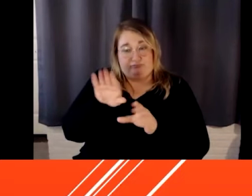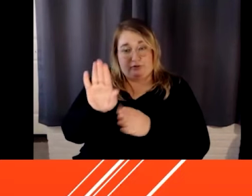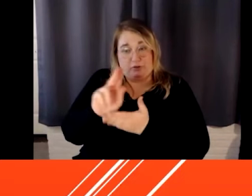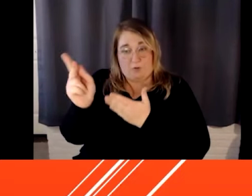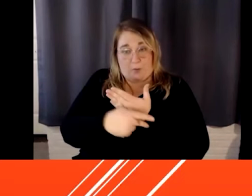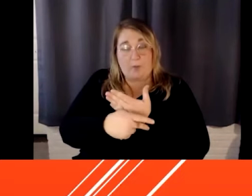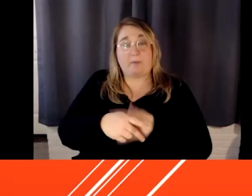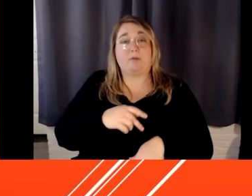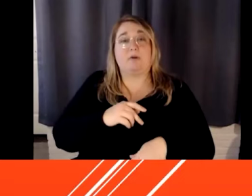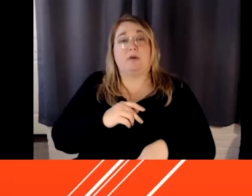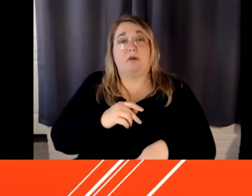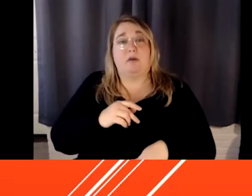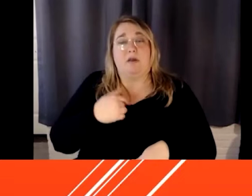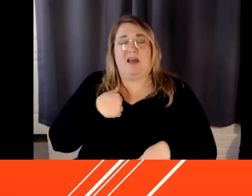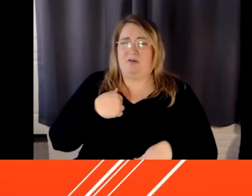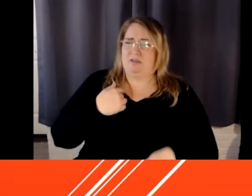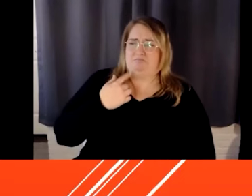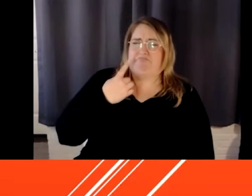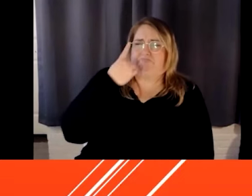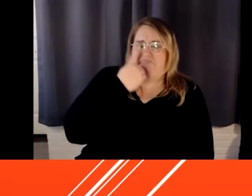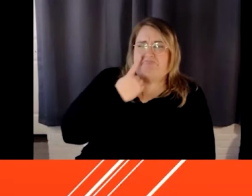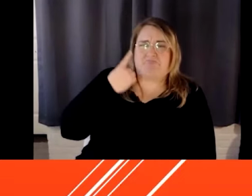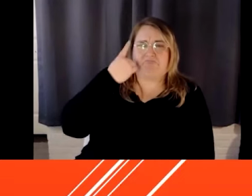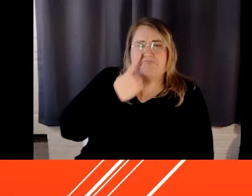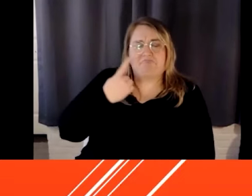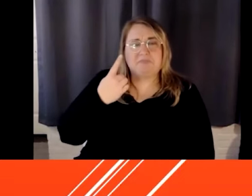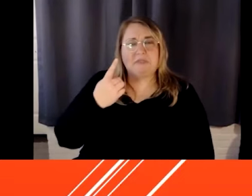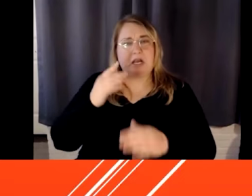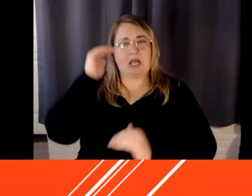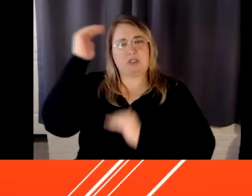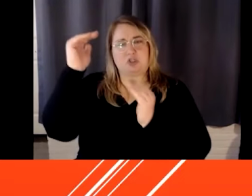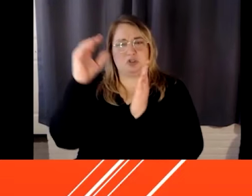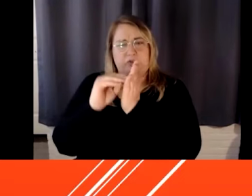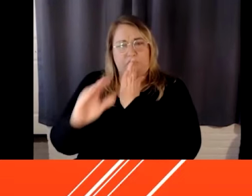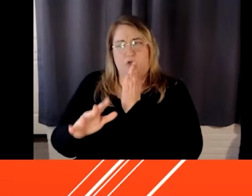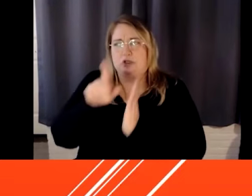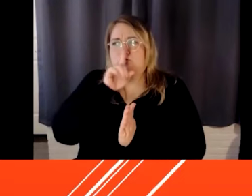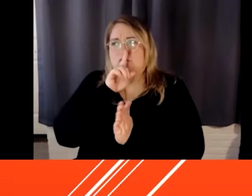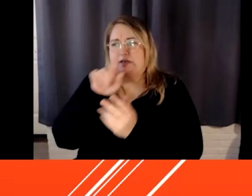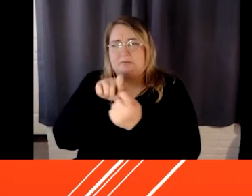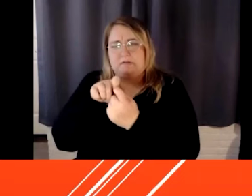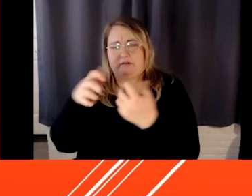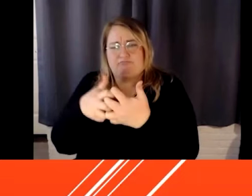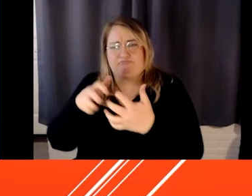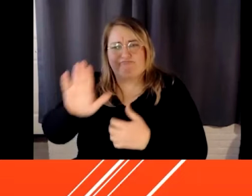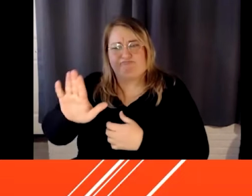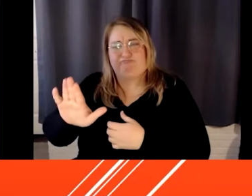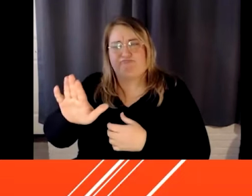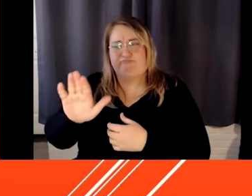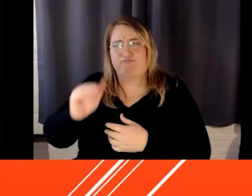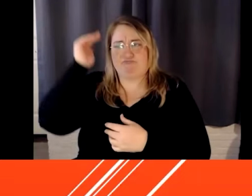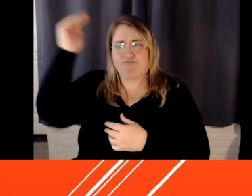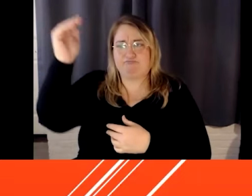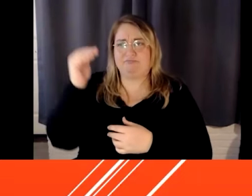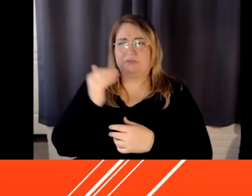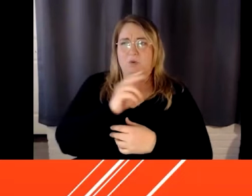oh, it's really custom cut for the adult learner. So why would the child learner be why would a K through 12 system be